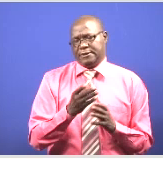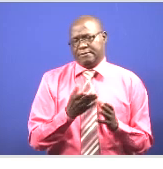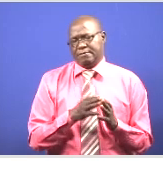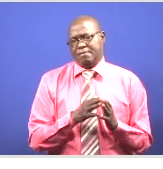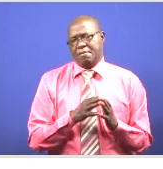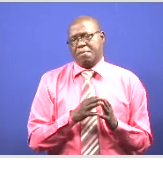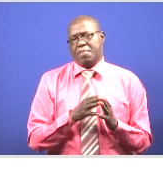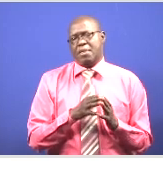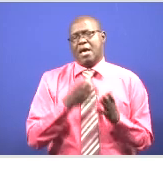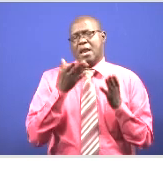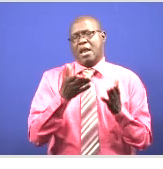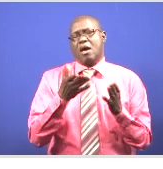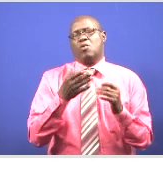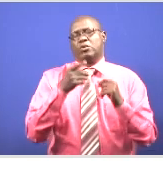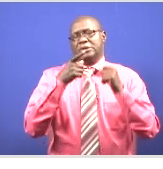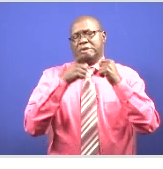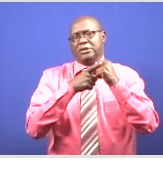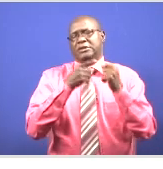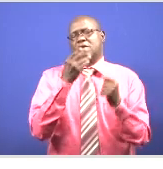We are at